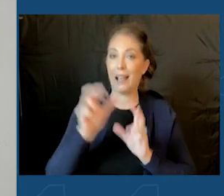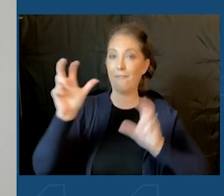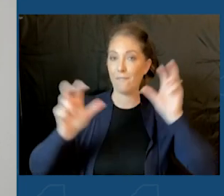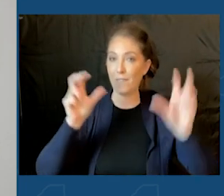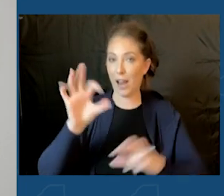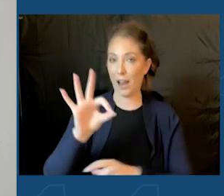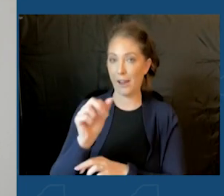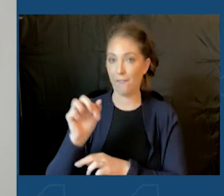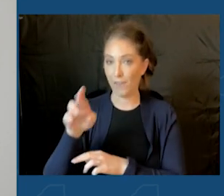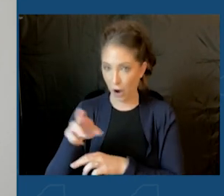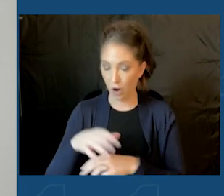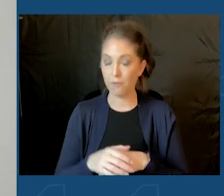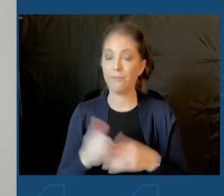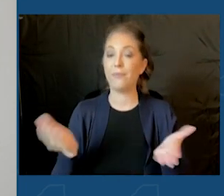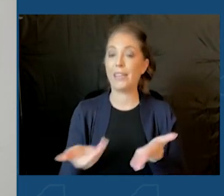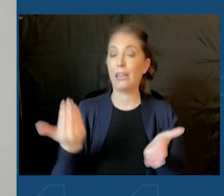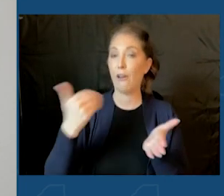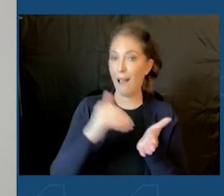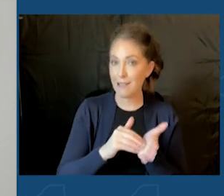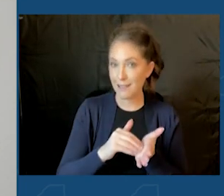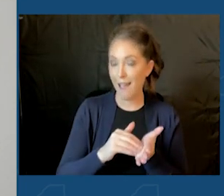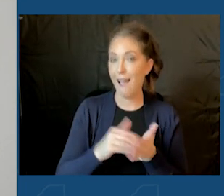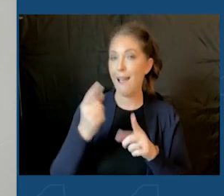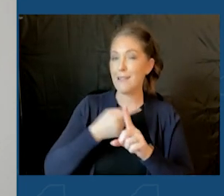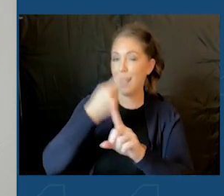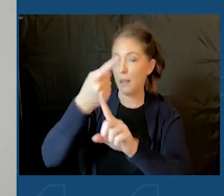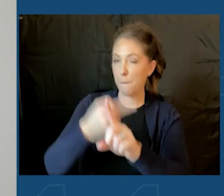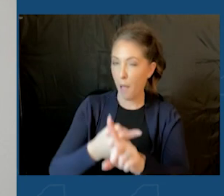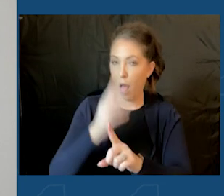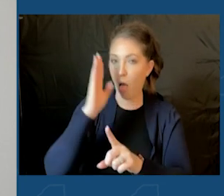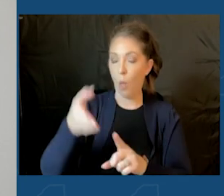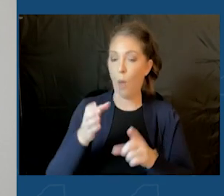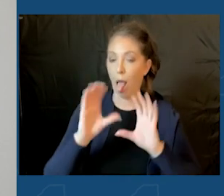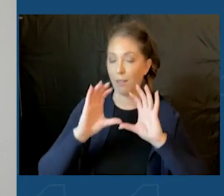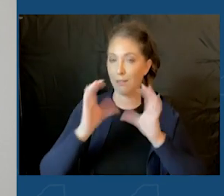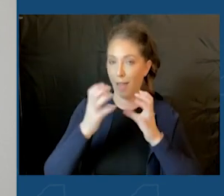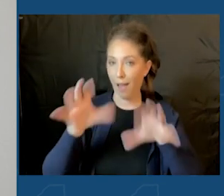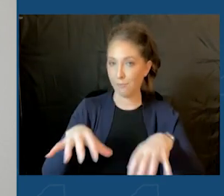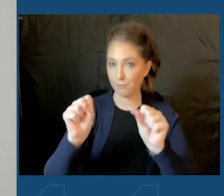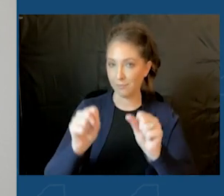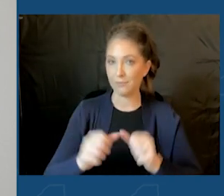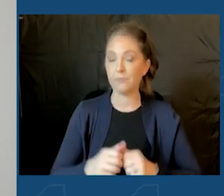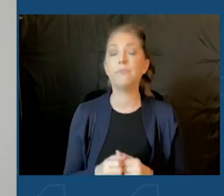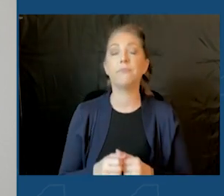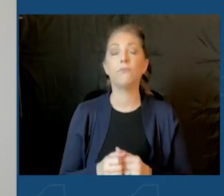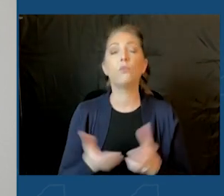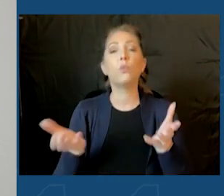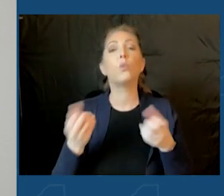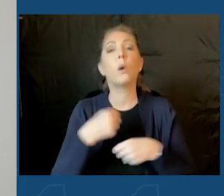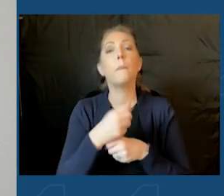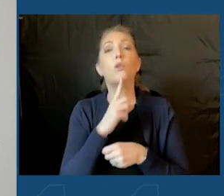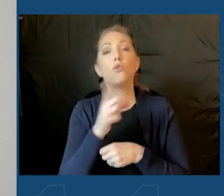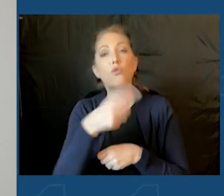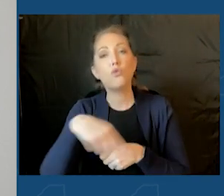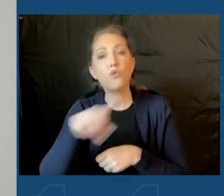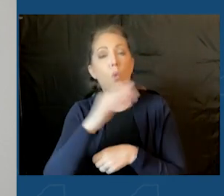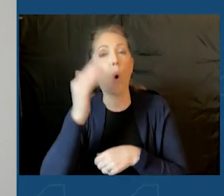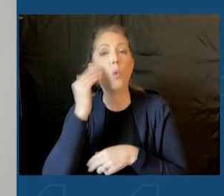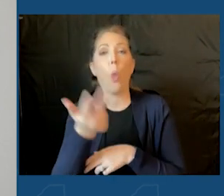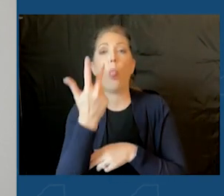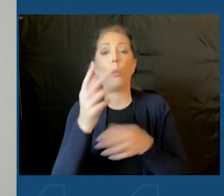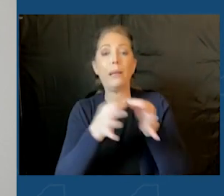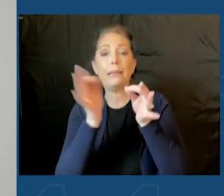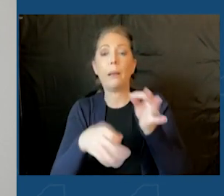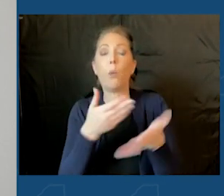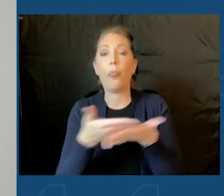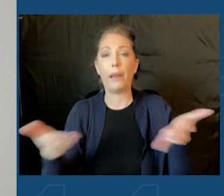next month. We're really excited to relaunch those. We also want to make sure that folks know 3 really simple things. The